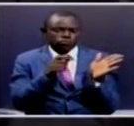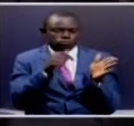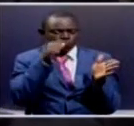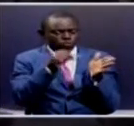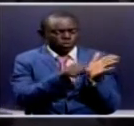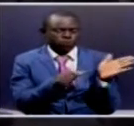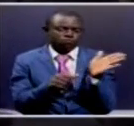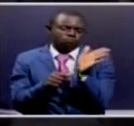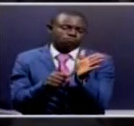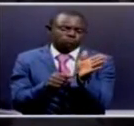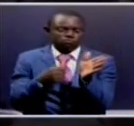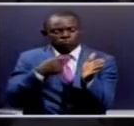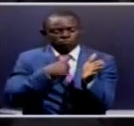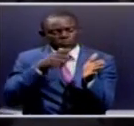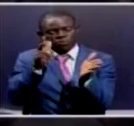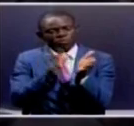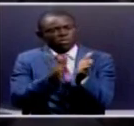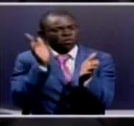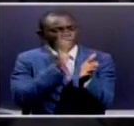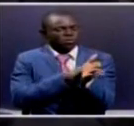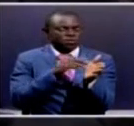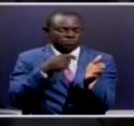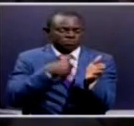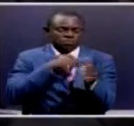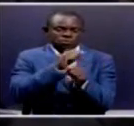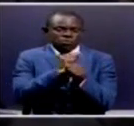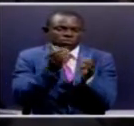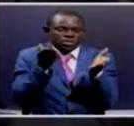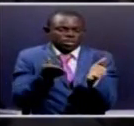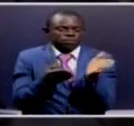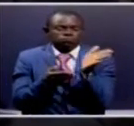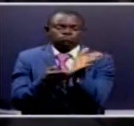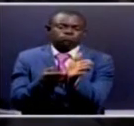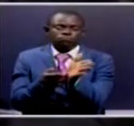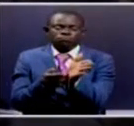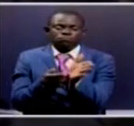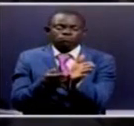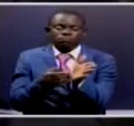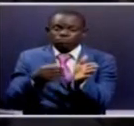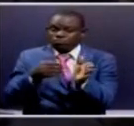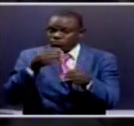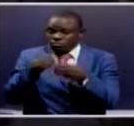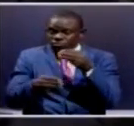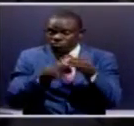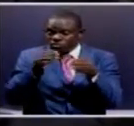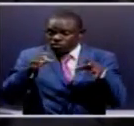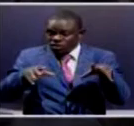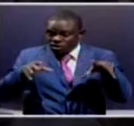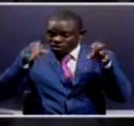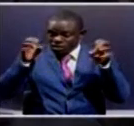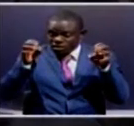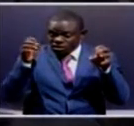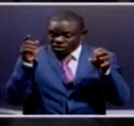during accreditation. So secretary to the cabinet is not the one who is nominating you. He's simply confirming